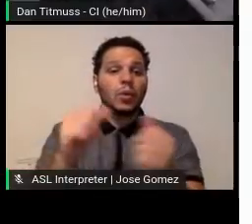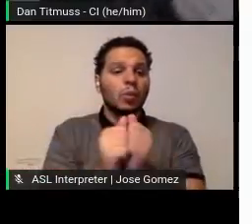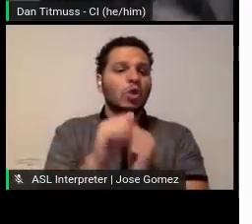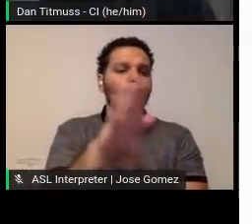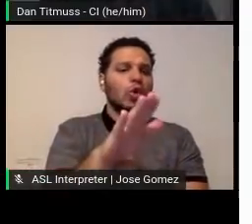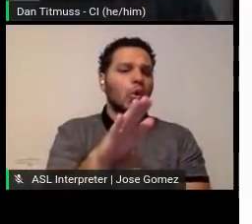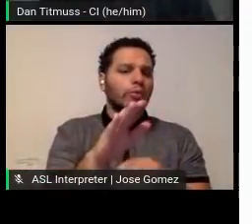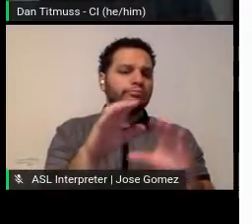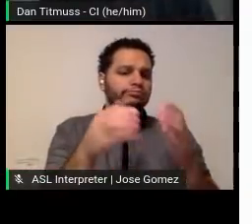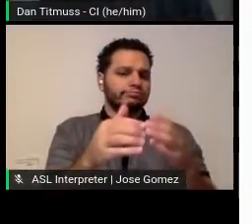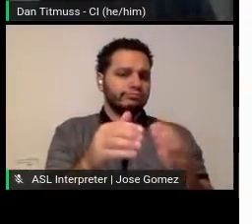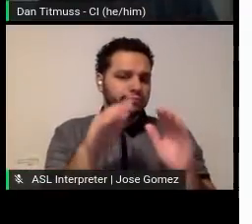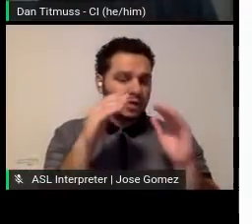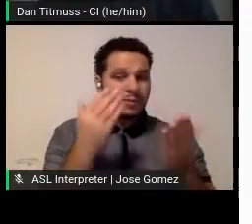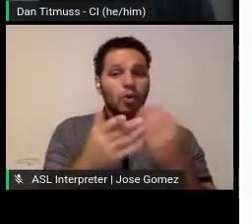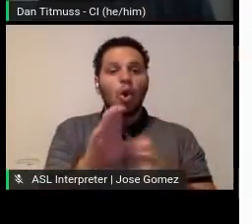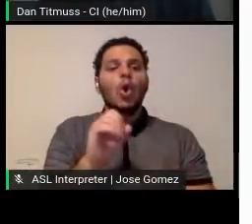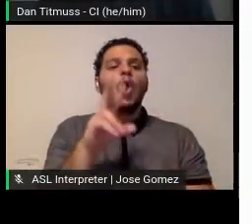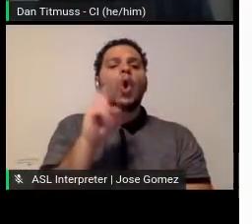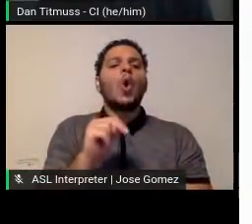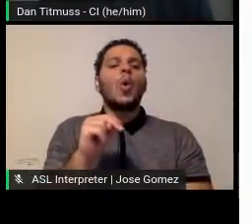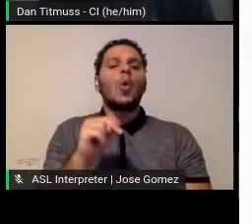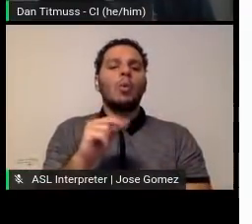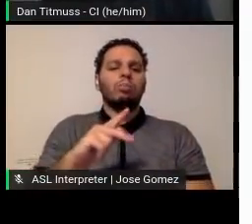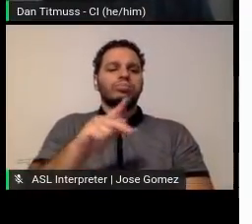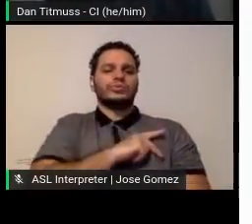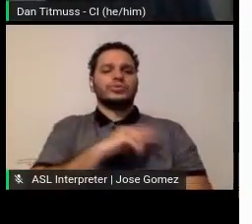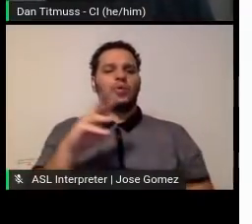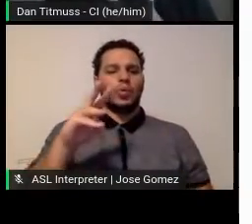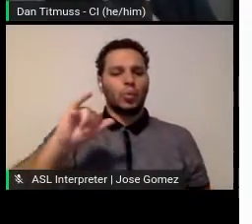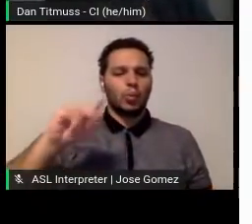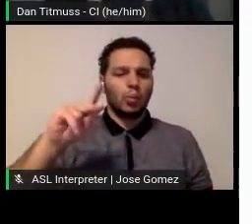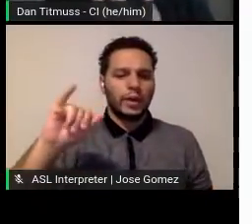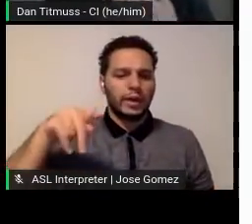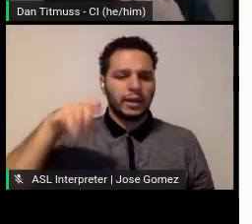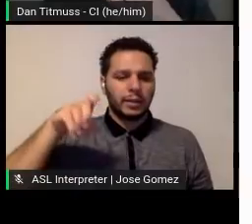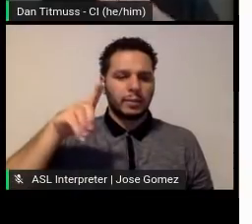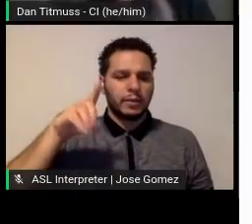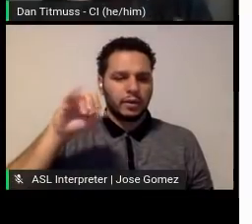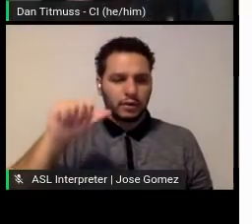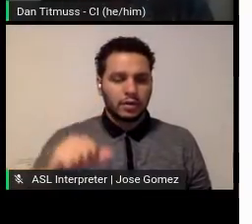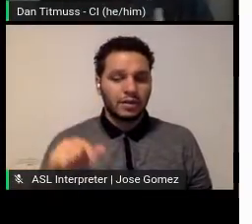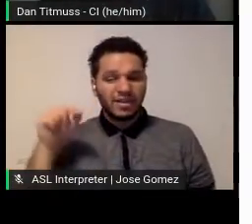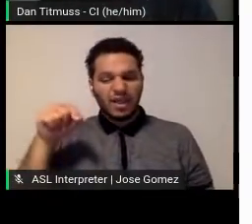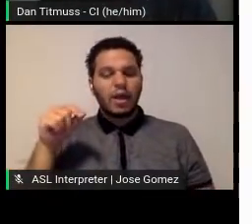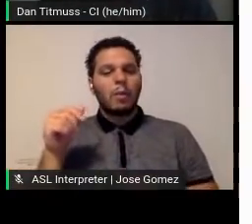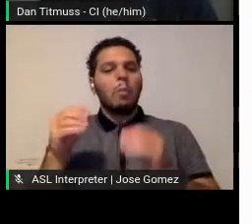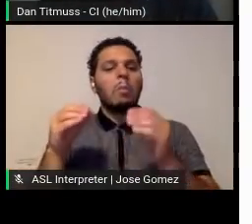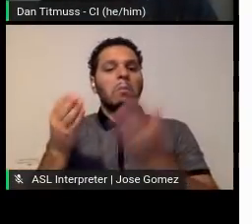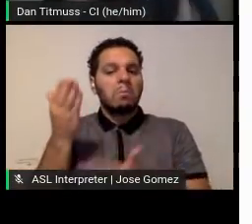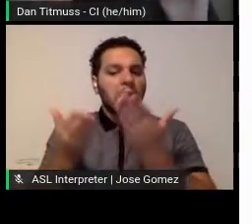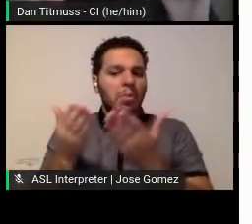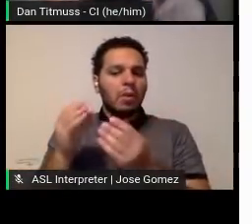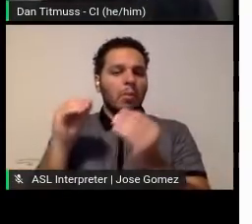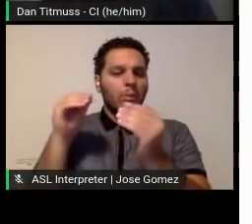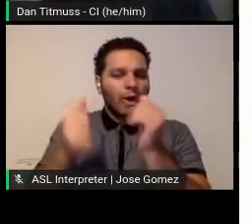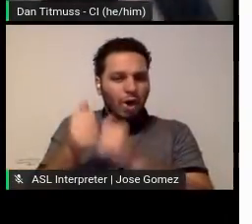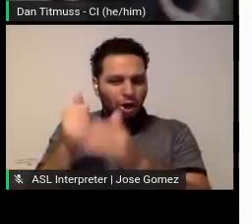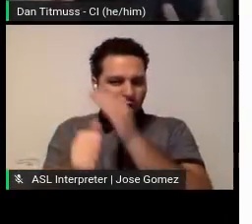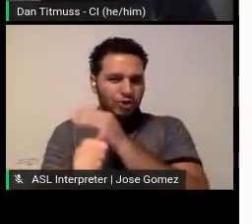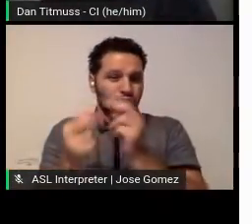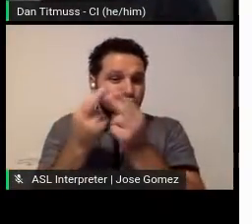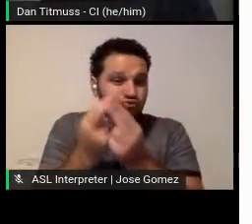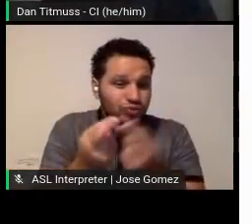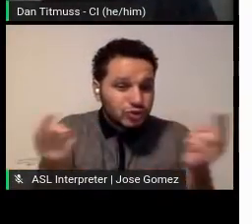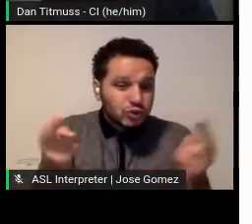like your very own Wikipedia. This will likely be under its own particular section of the site under resources